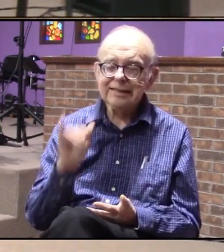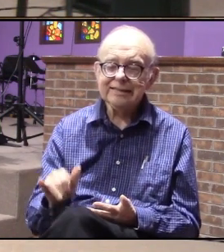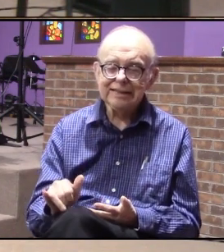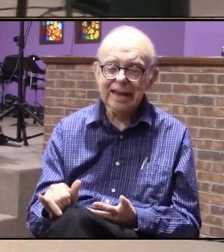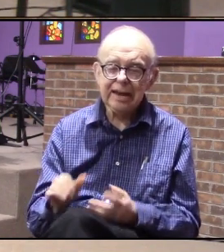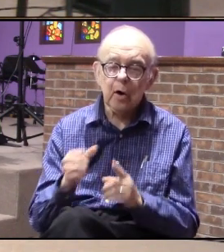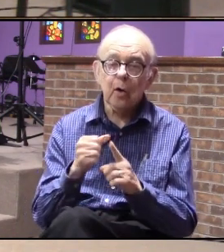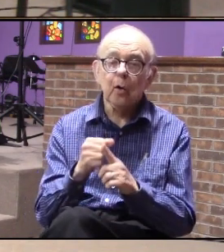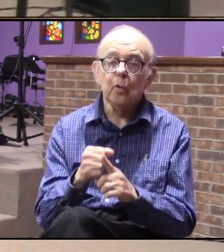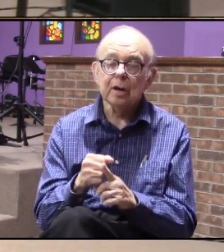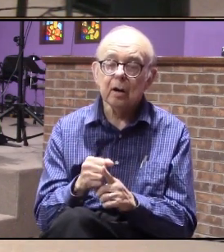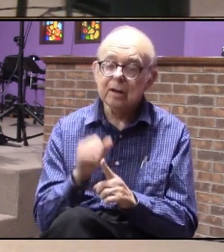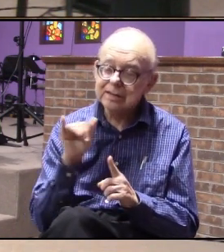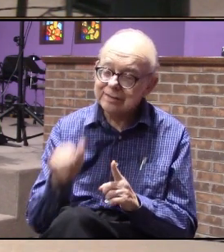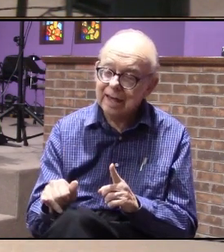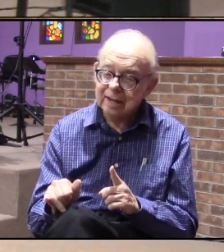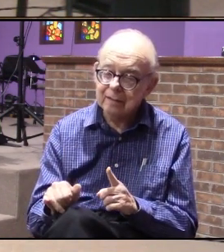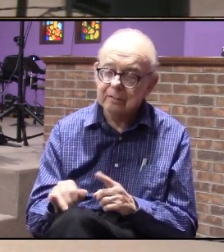on?